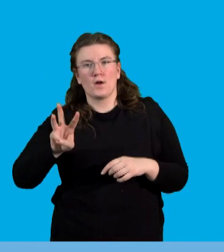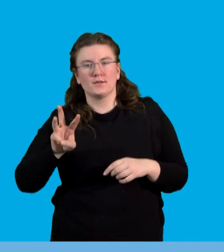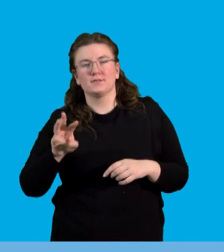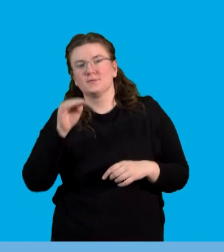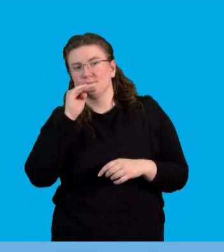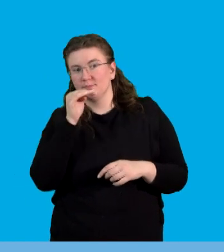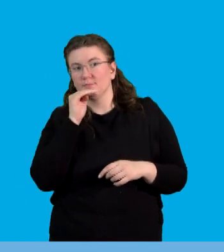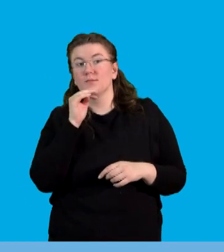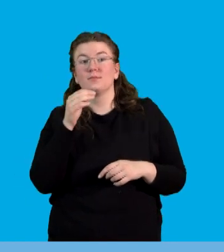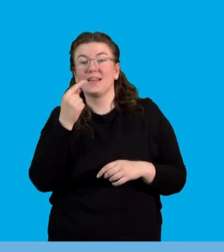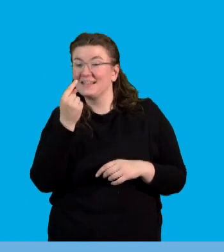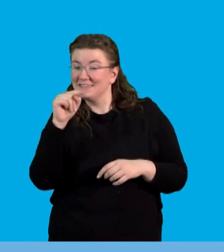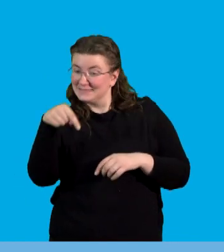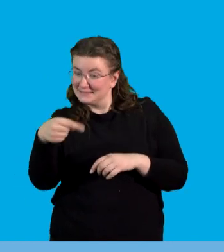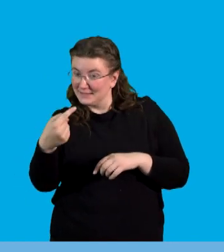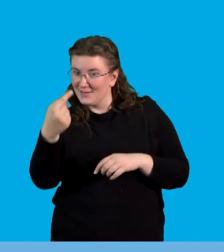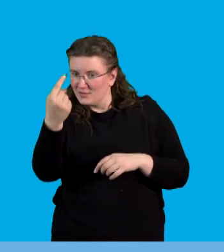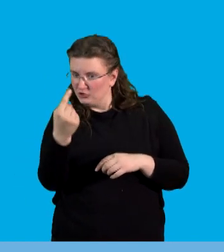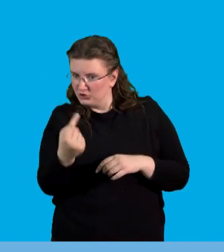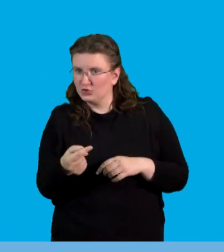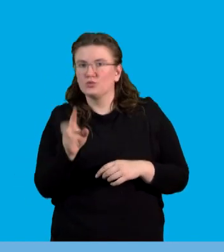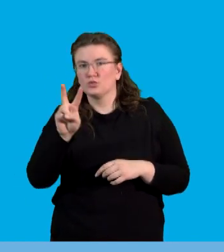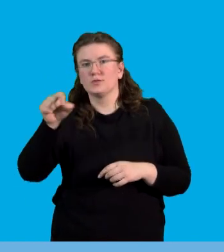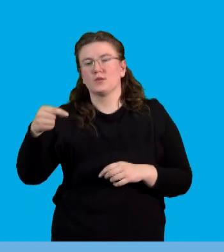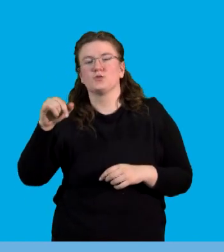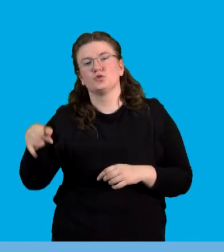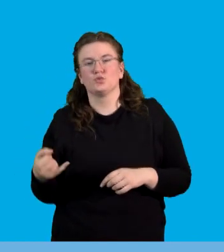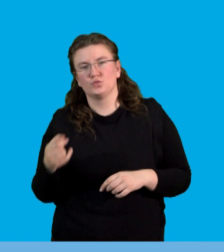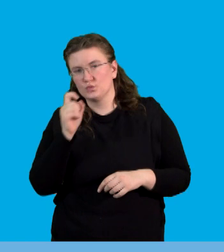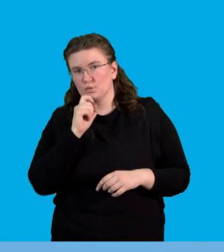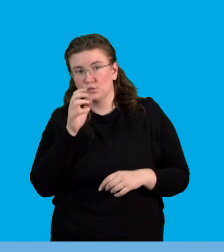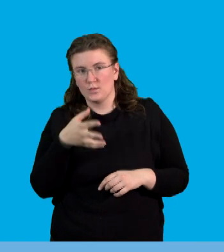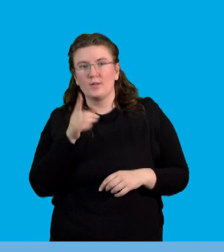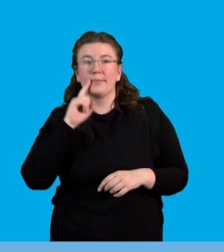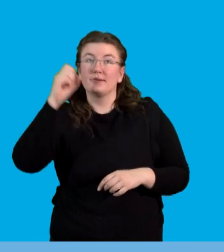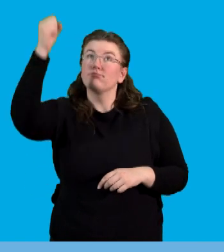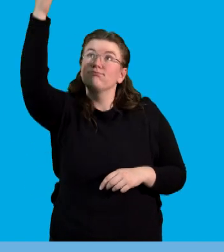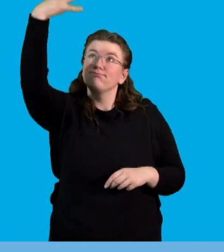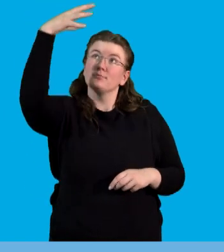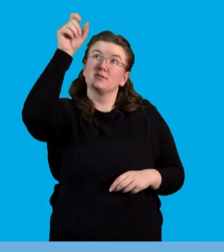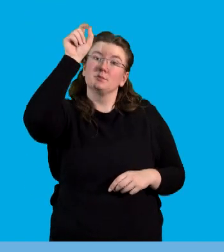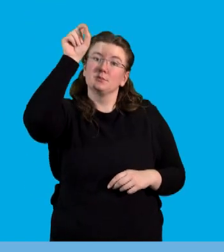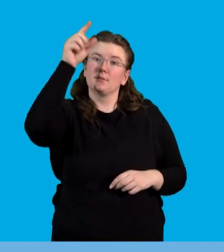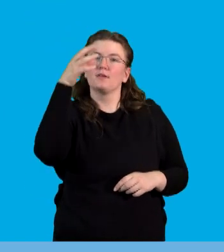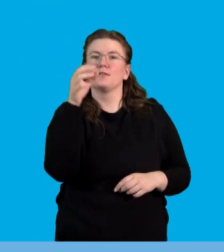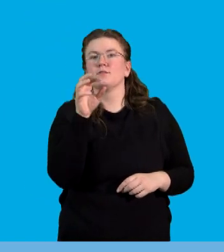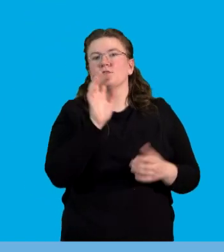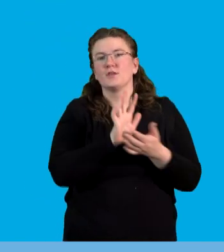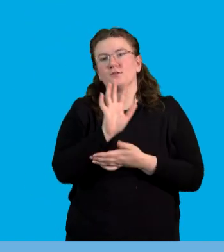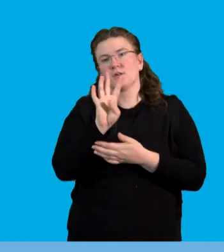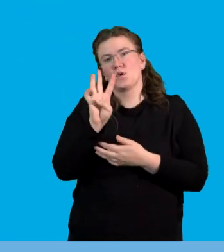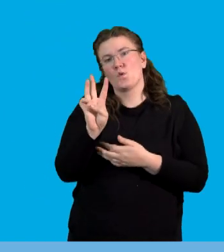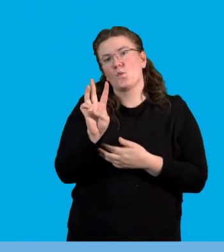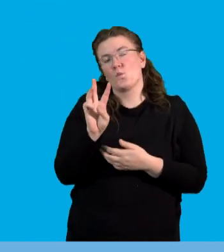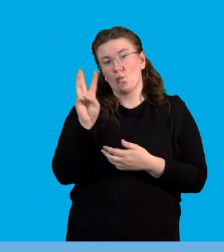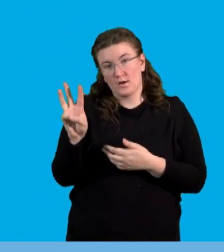on each second. Whereas a light bulb that is marked 15 watts, it simply means that light bulb is going